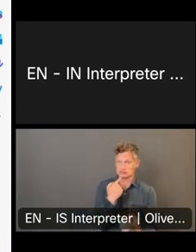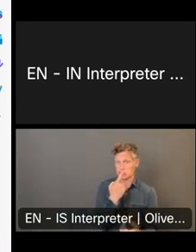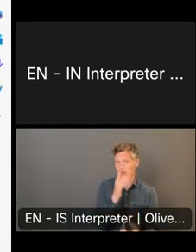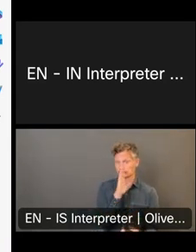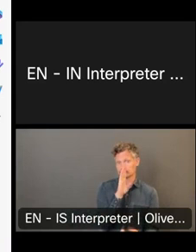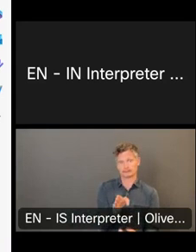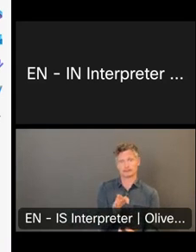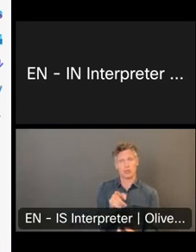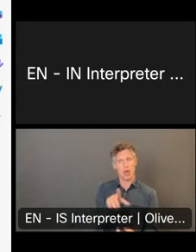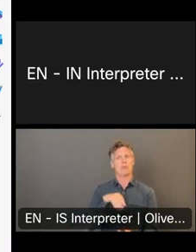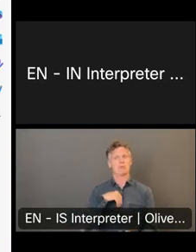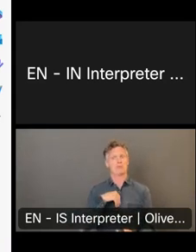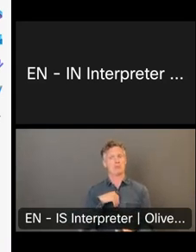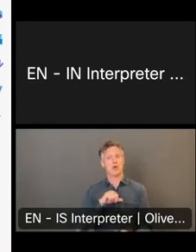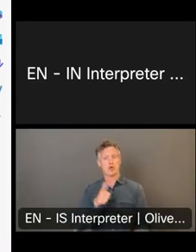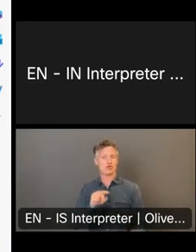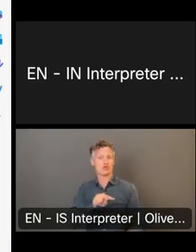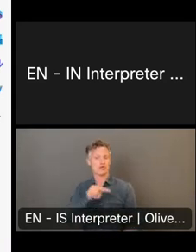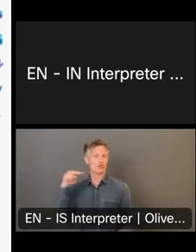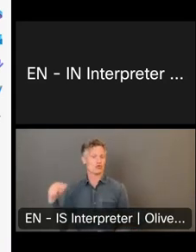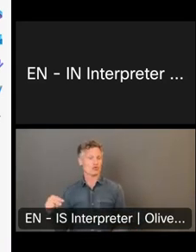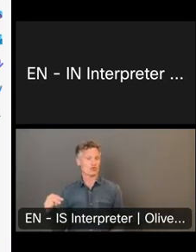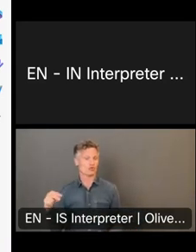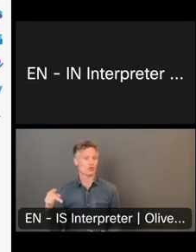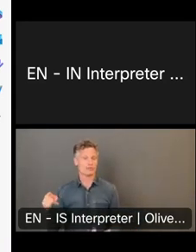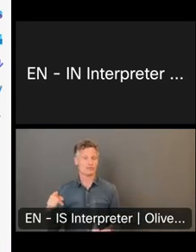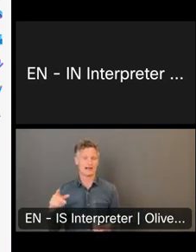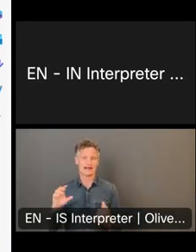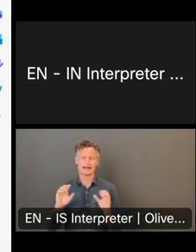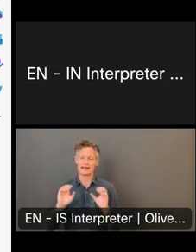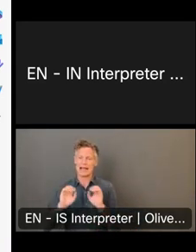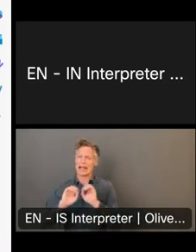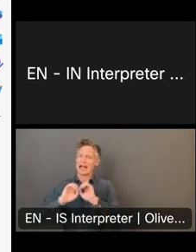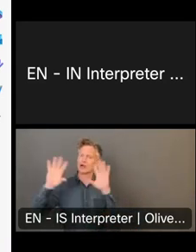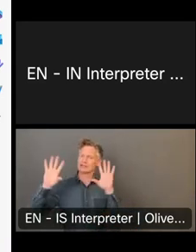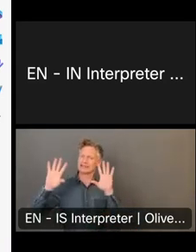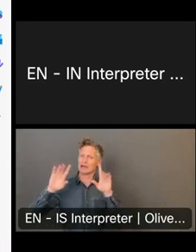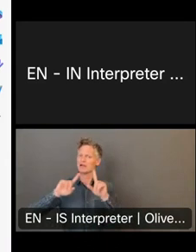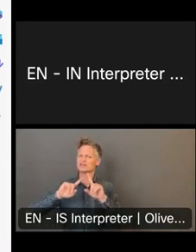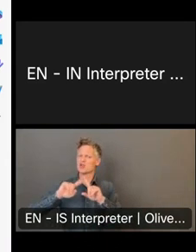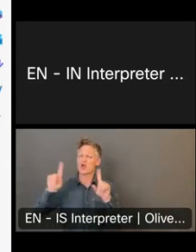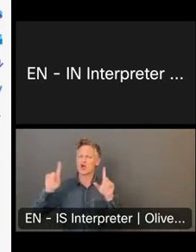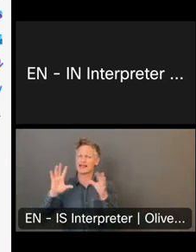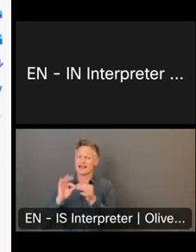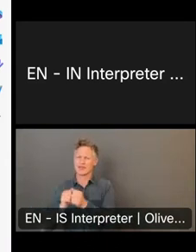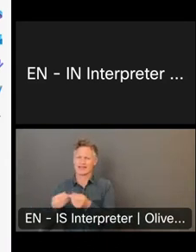beyond economy. Mm-hmm. It's about that kind of, call it performative force, but argumentative, I think, is the better